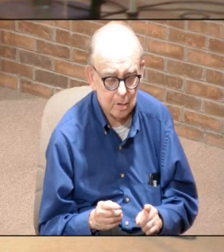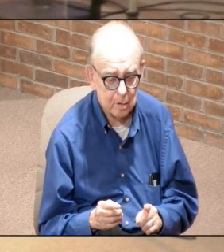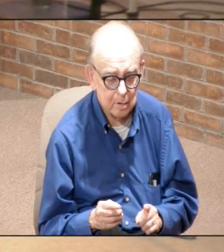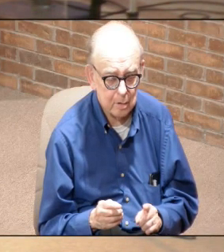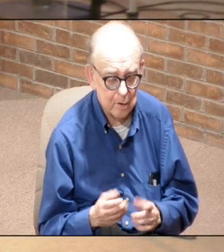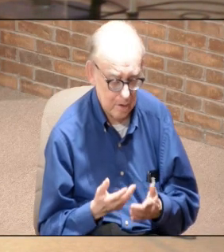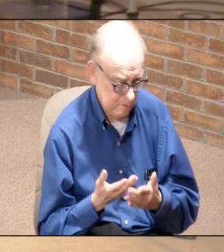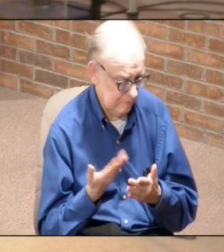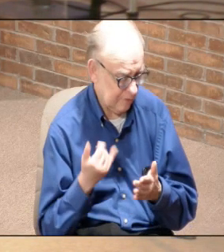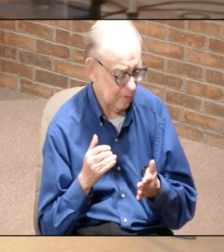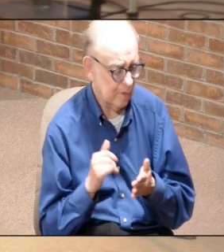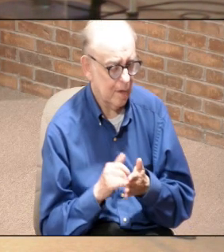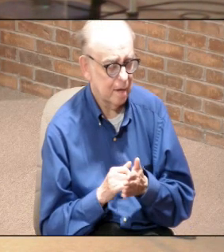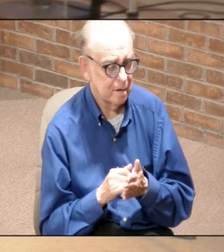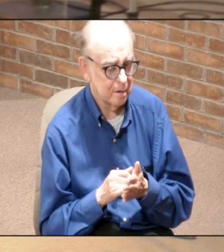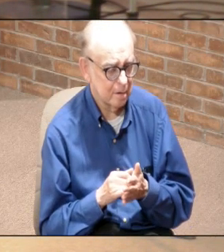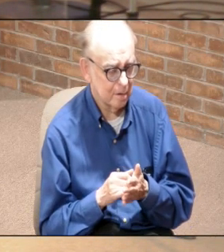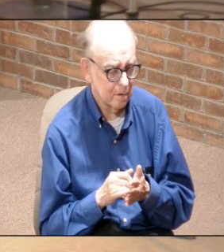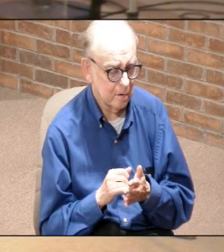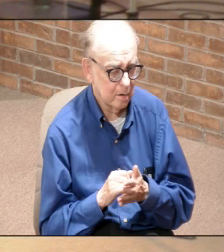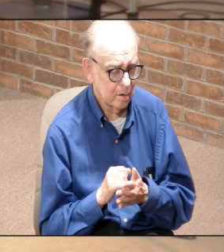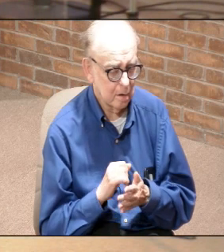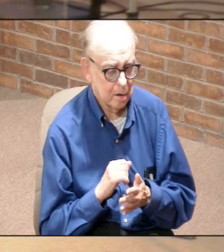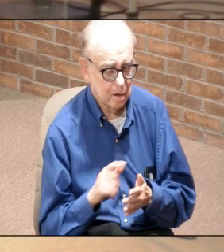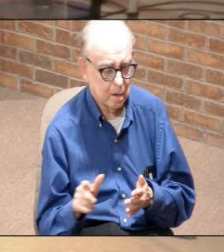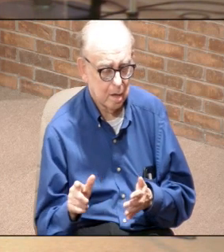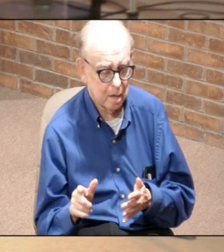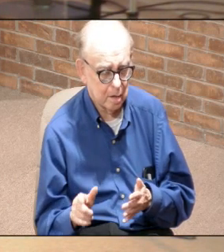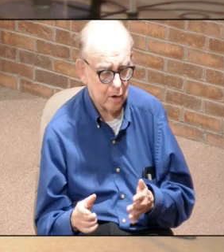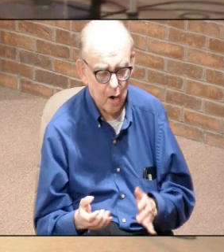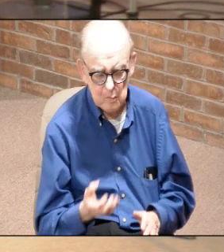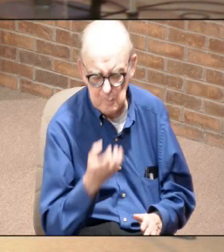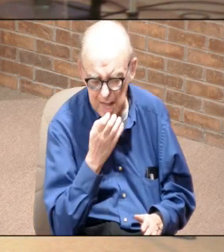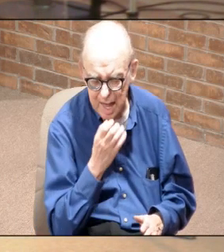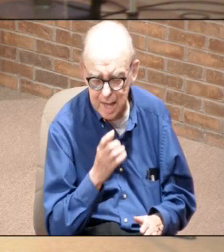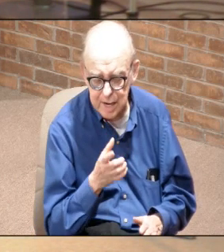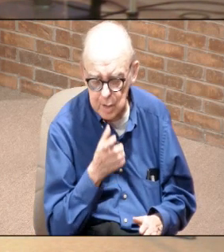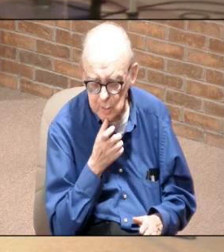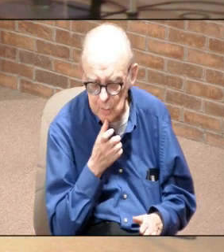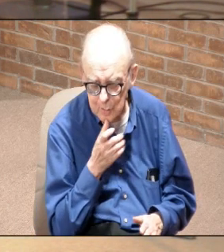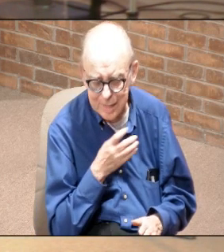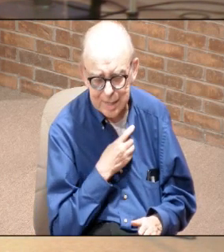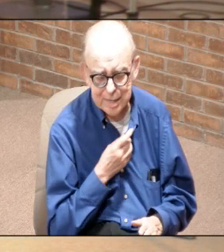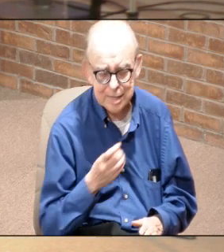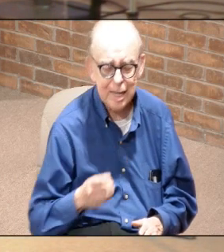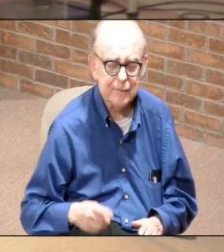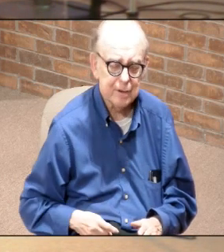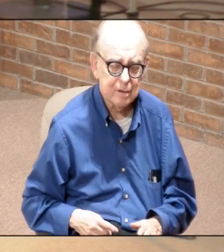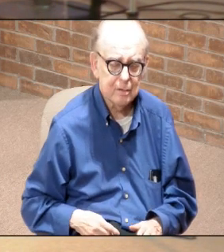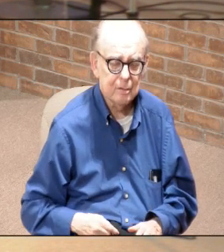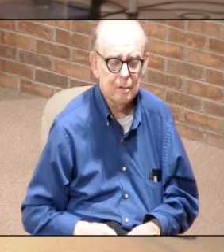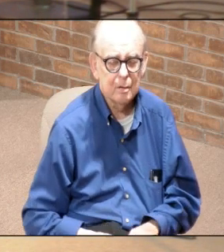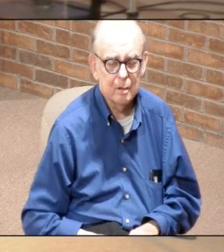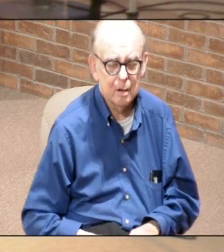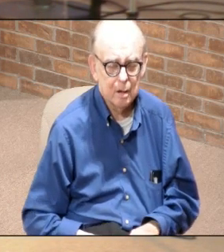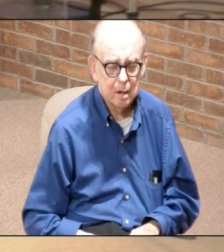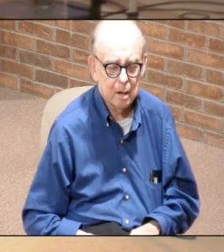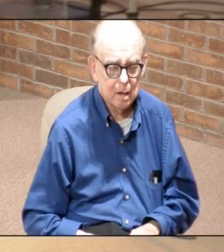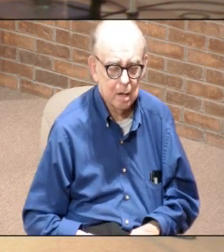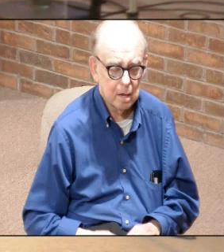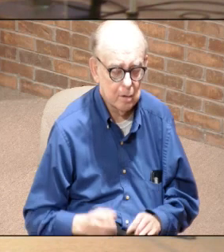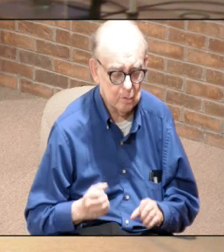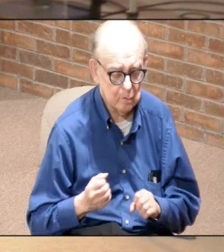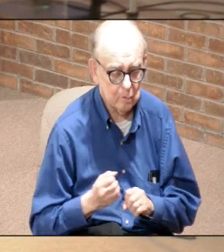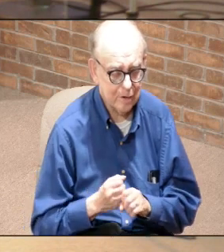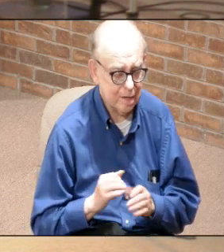prior to this. And they were all mad at David. Okay? And we'll get to it